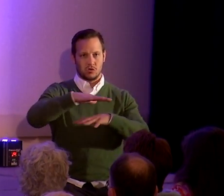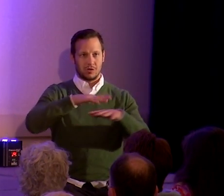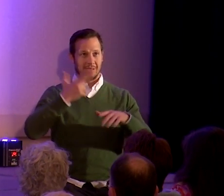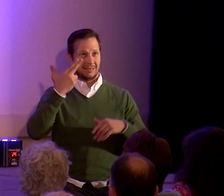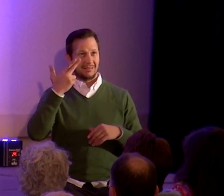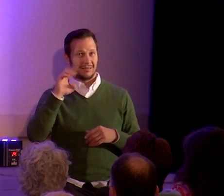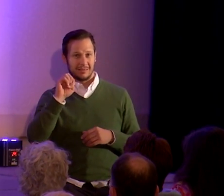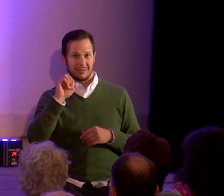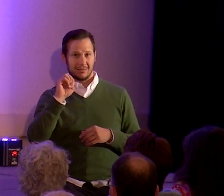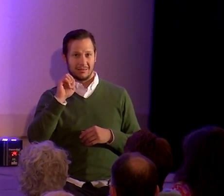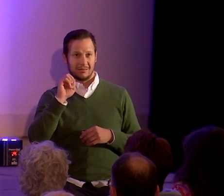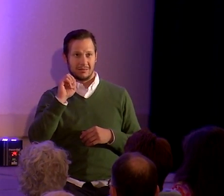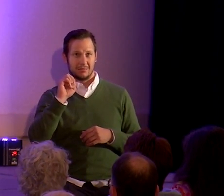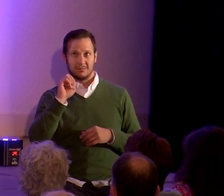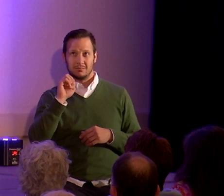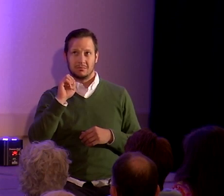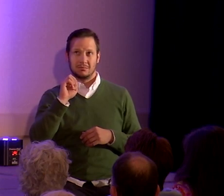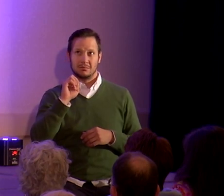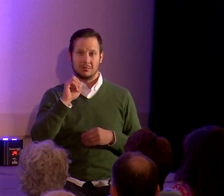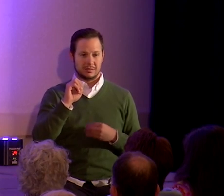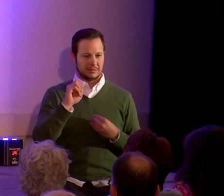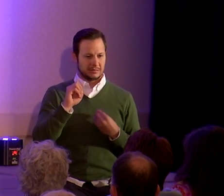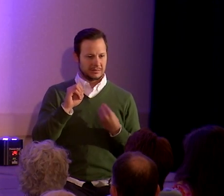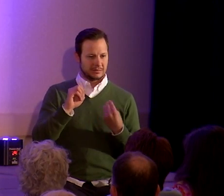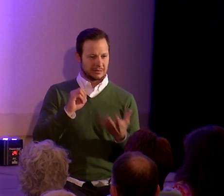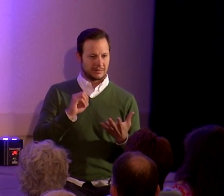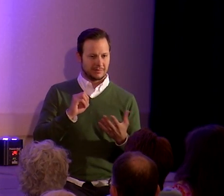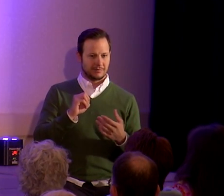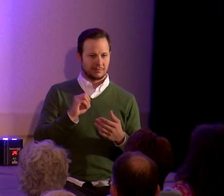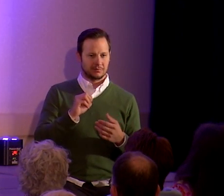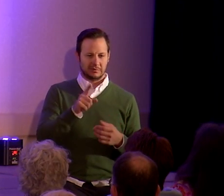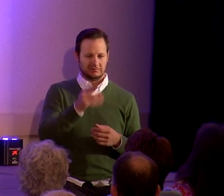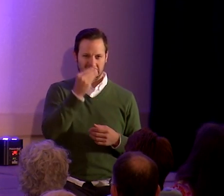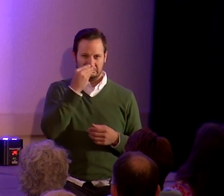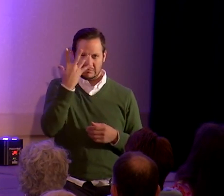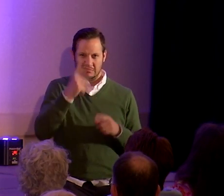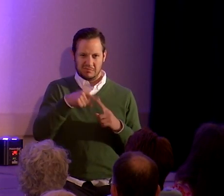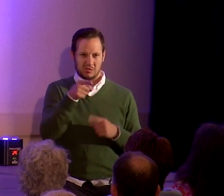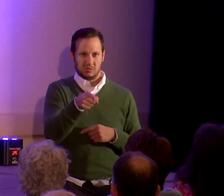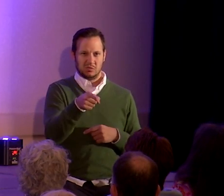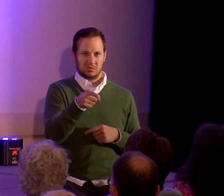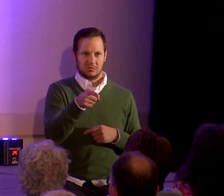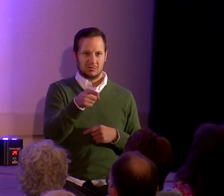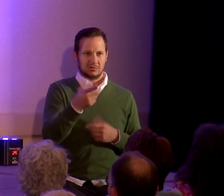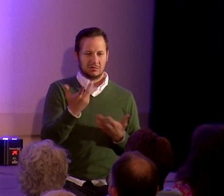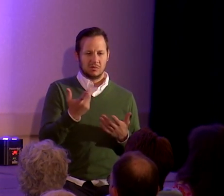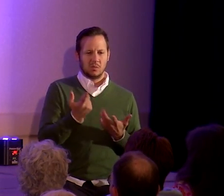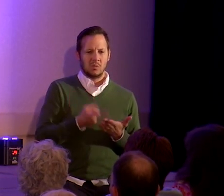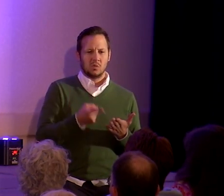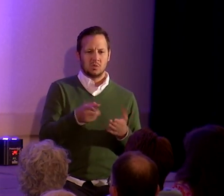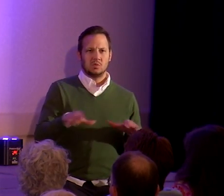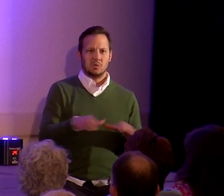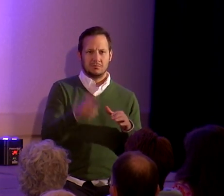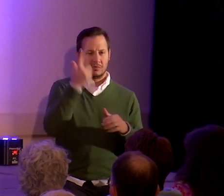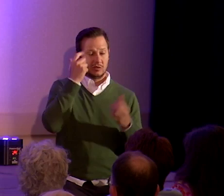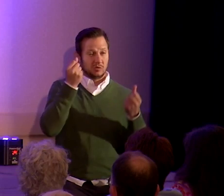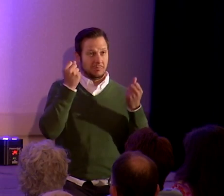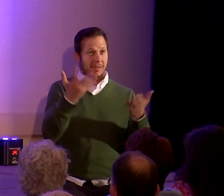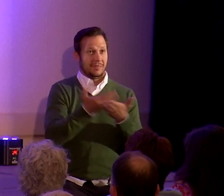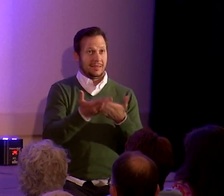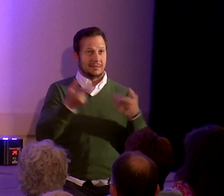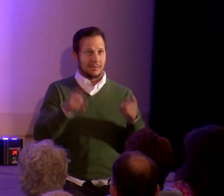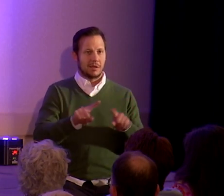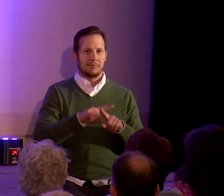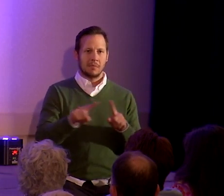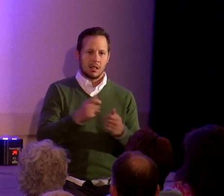simultaneously gives a absolute no shits about you. Does not care in the least what you're doing because there's so much else going on, but also